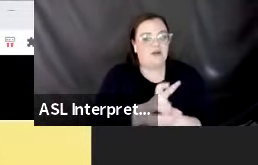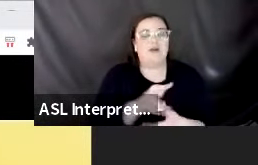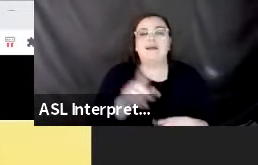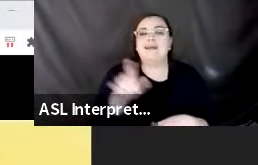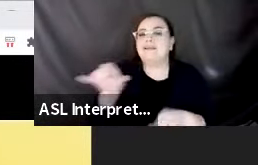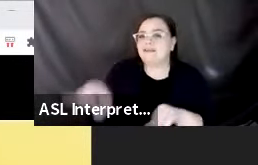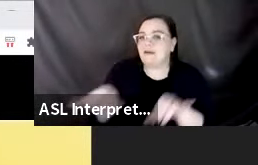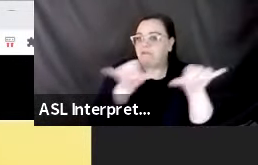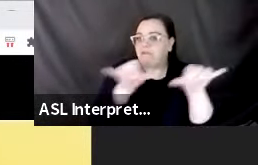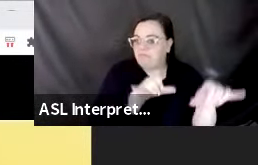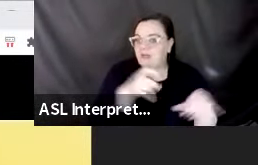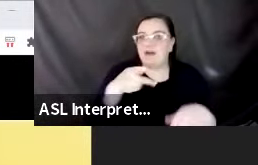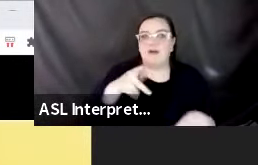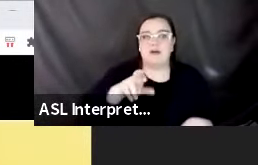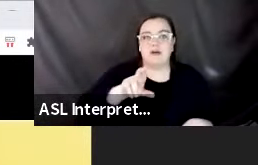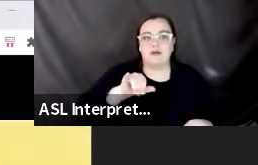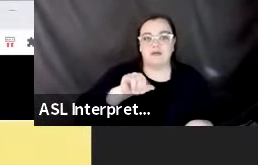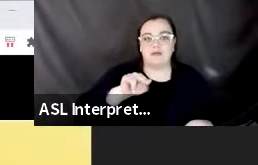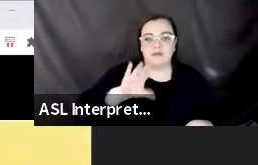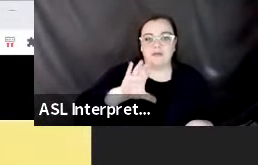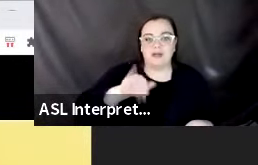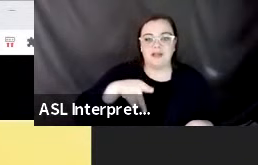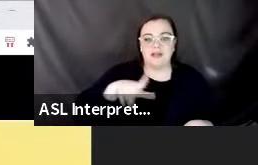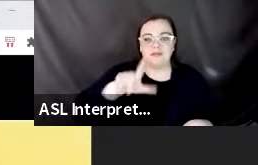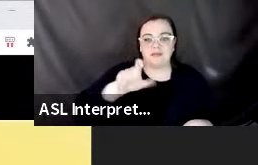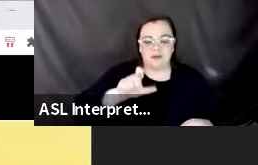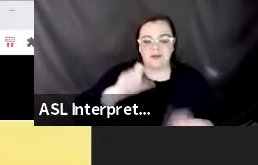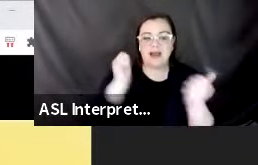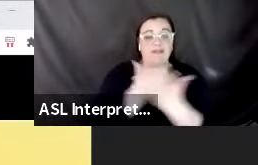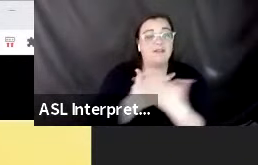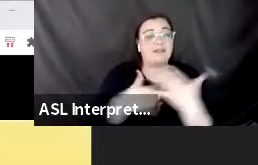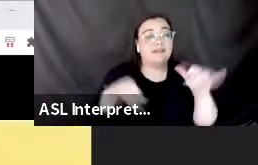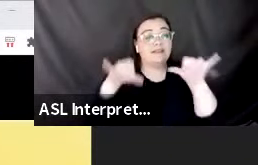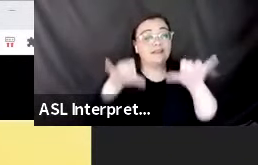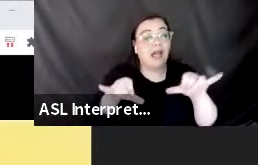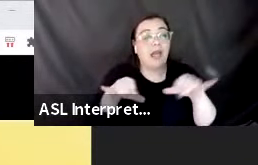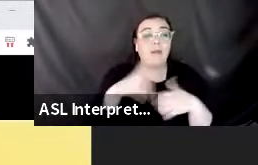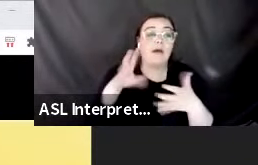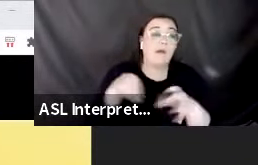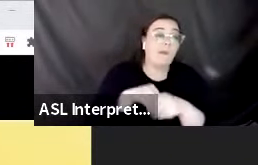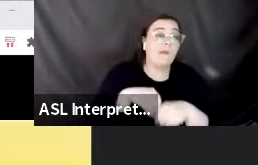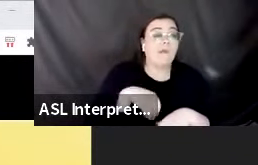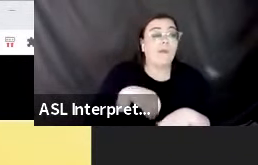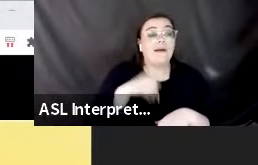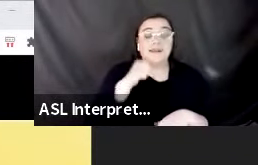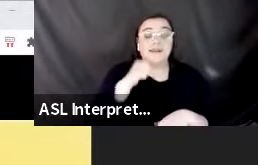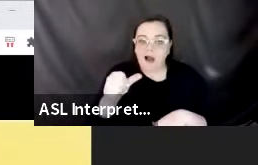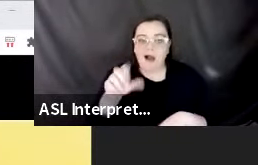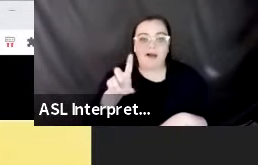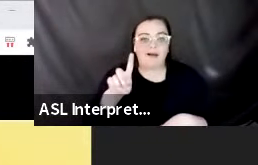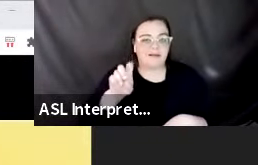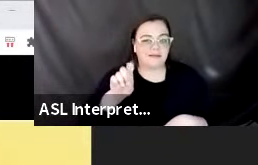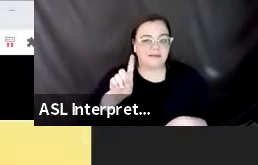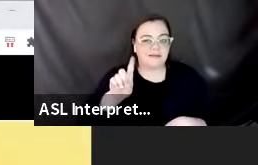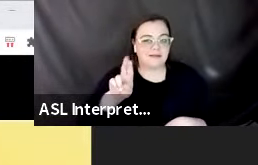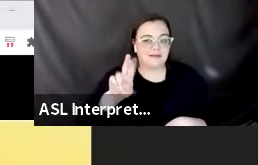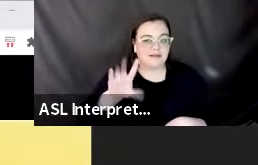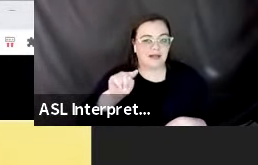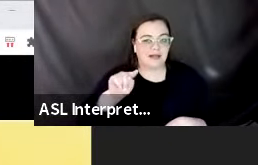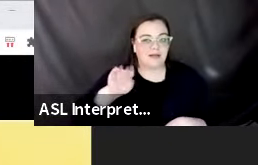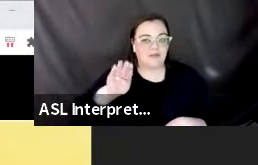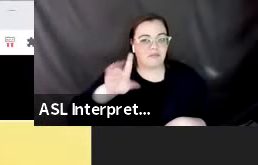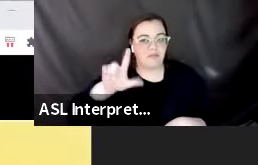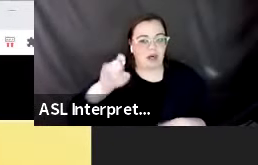performers. All the things are the same, including non-deductible meals. Now for the wardrobe allowance, this is where the difference comes